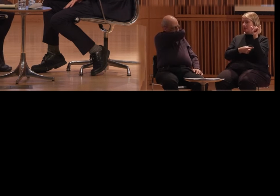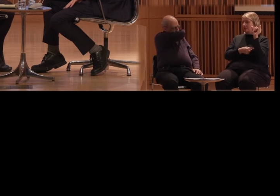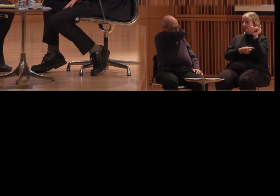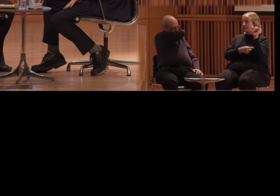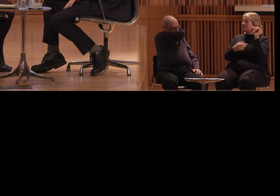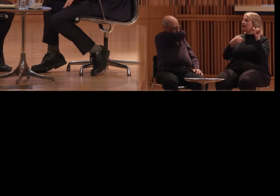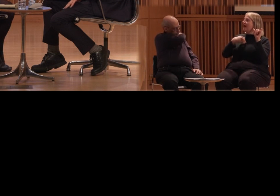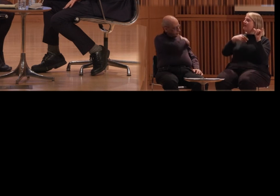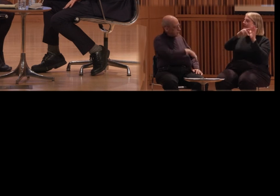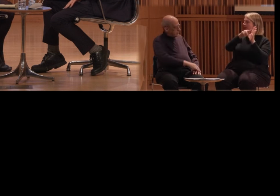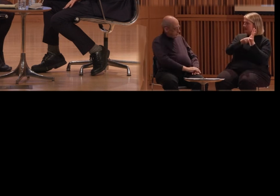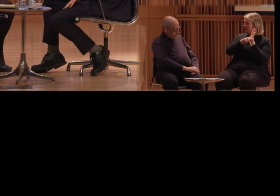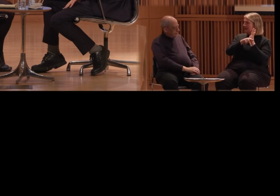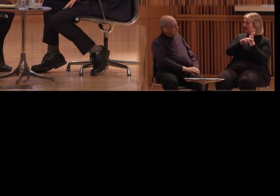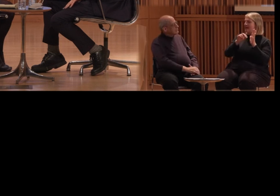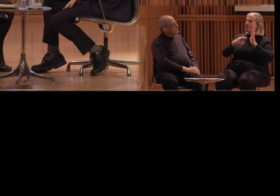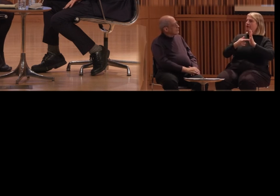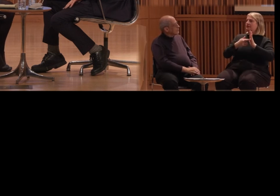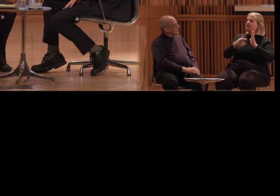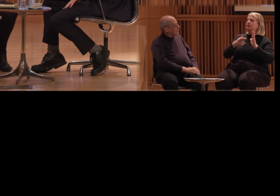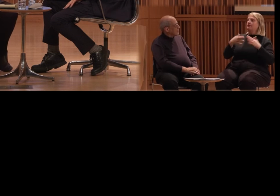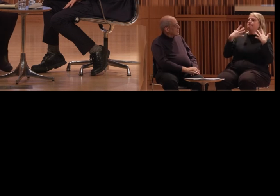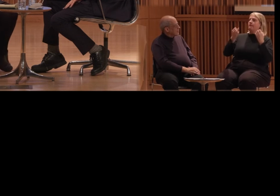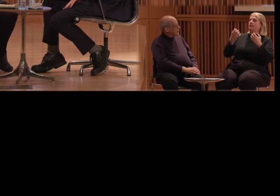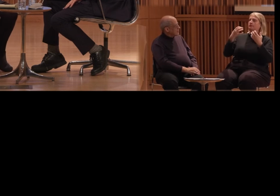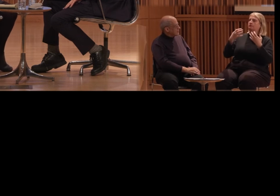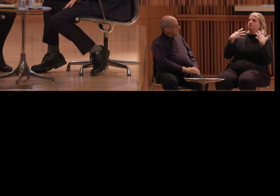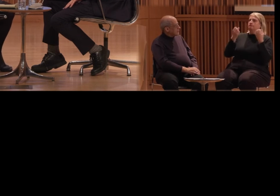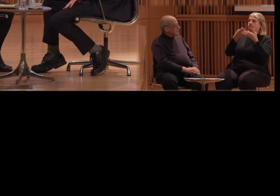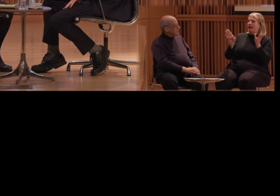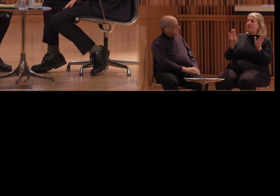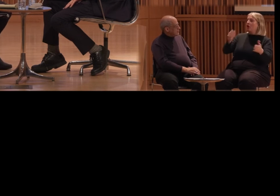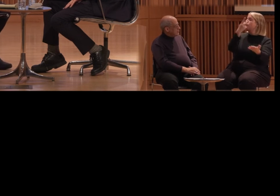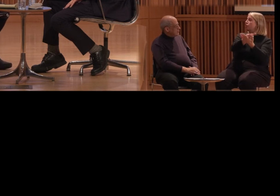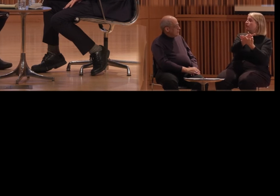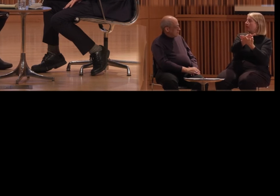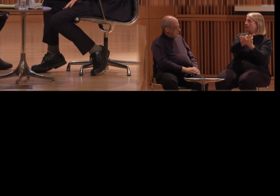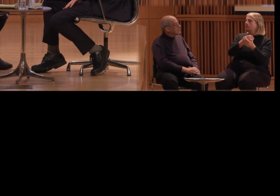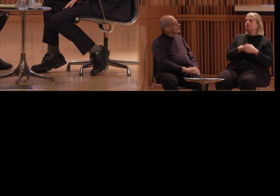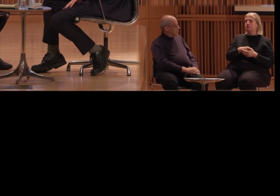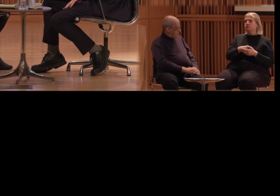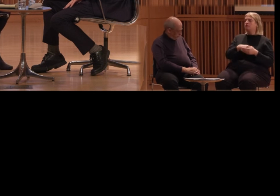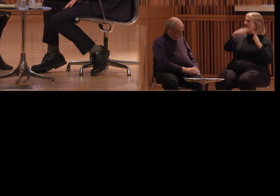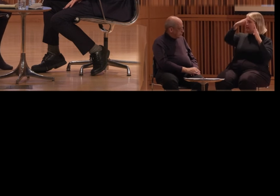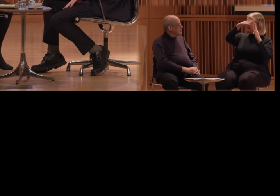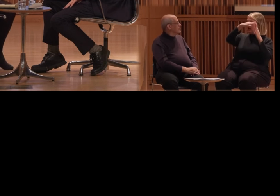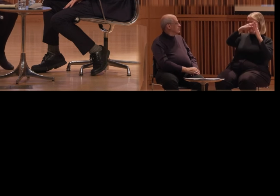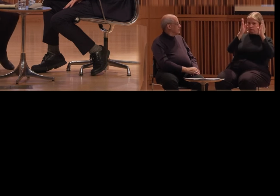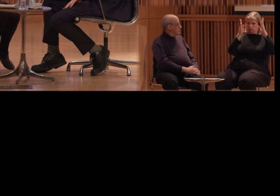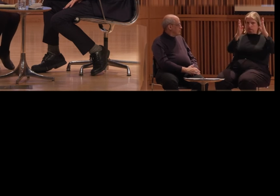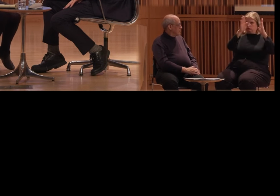policy, the y-axis represents public health expert approval in some ways. The ones in the top half are ones